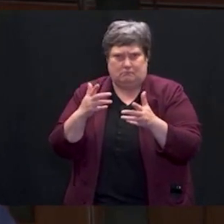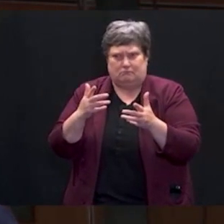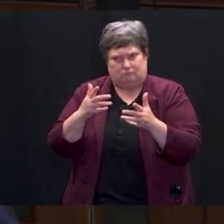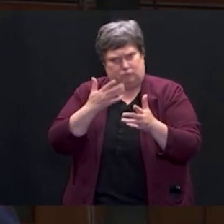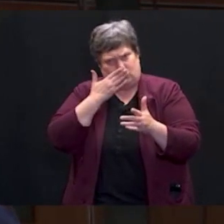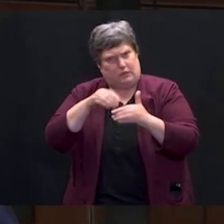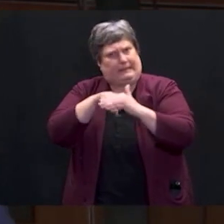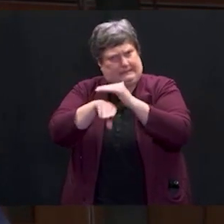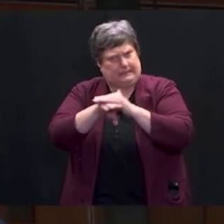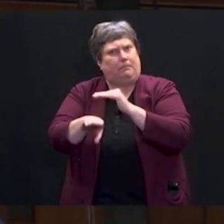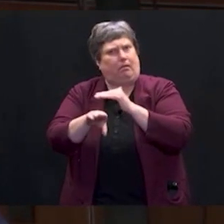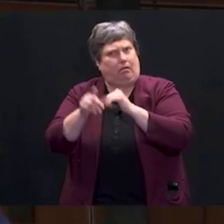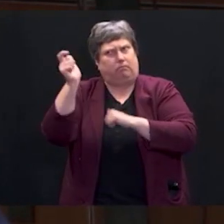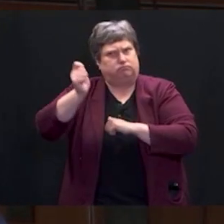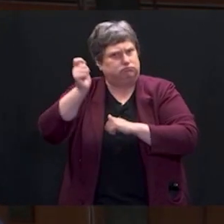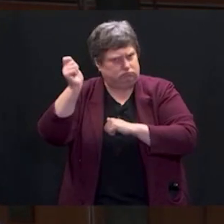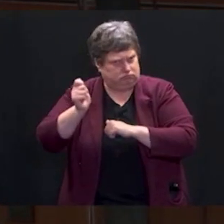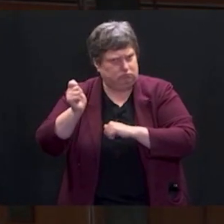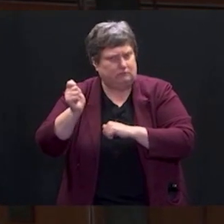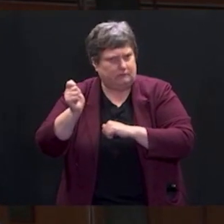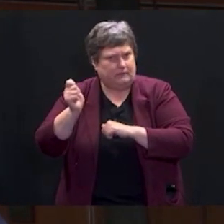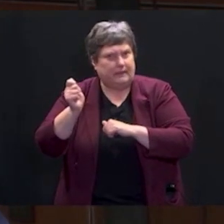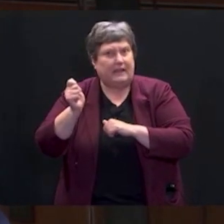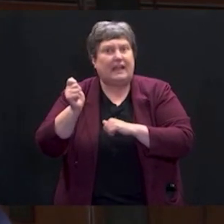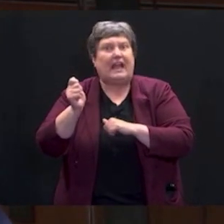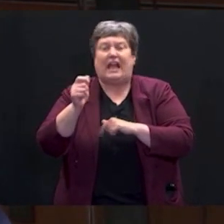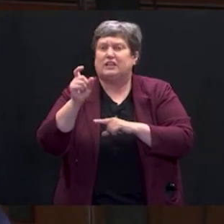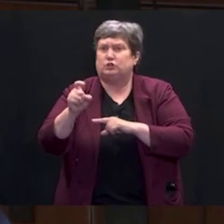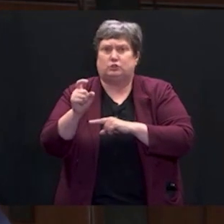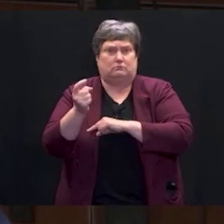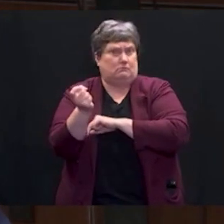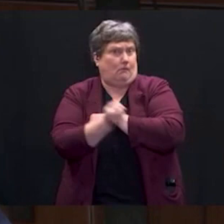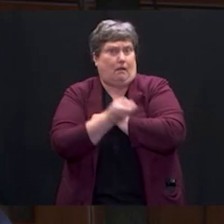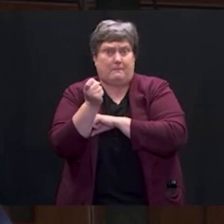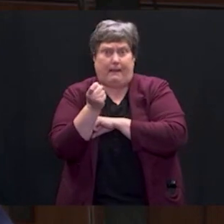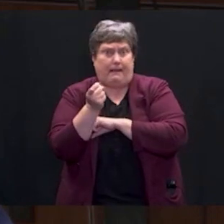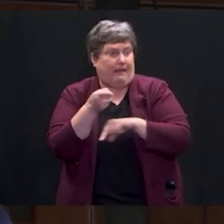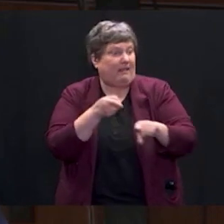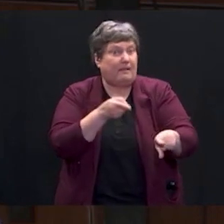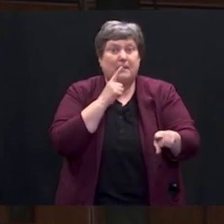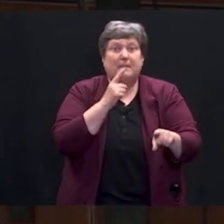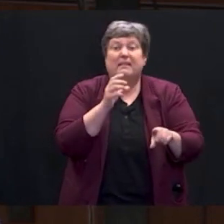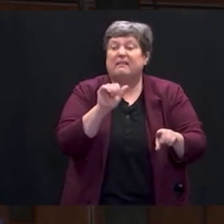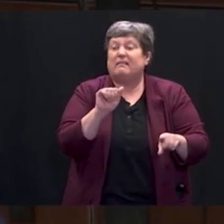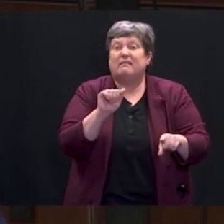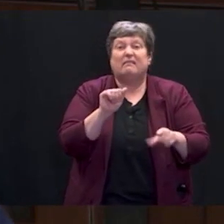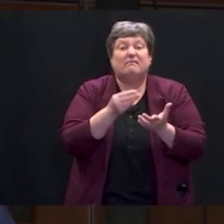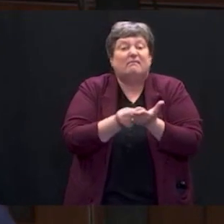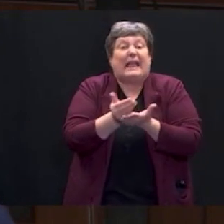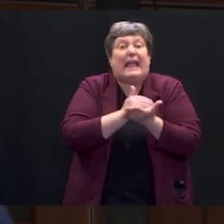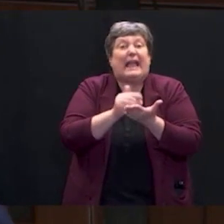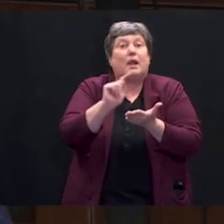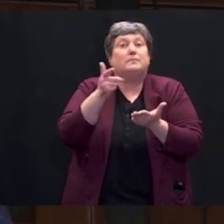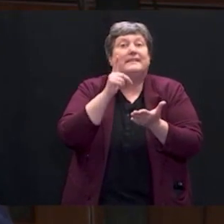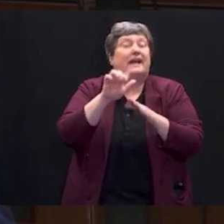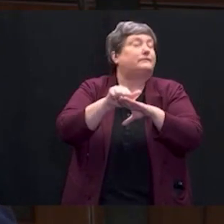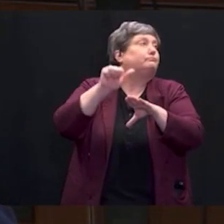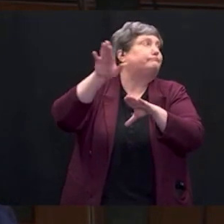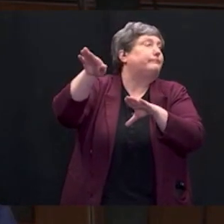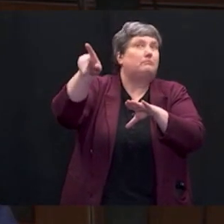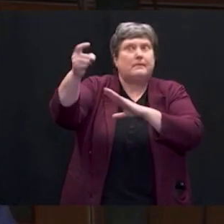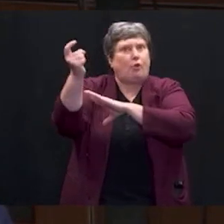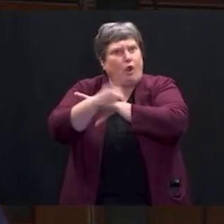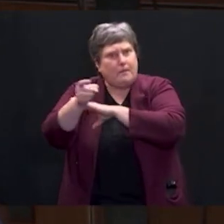possible, that it might be ideally even automatic when a person might file their income taxes, and this would encourage in